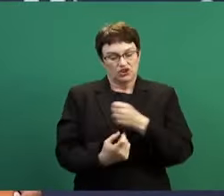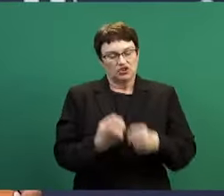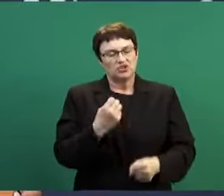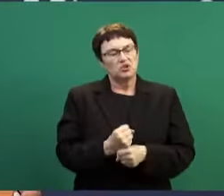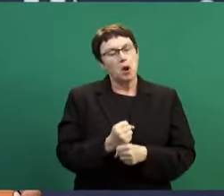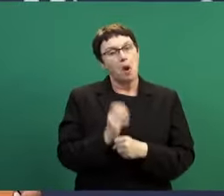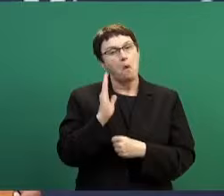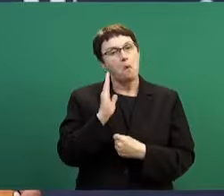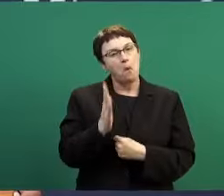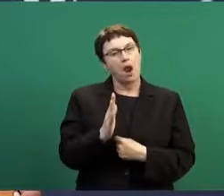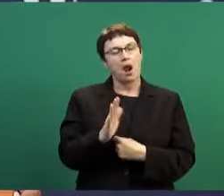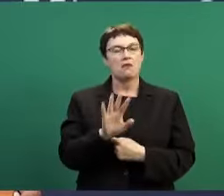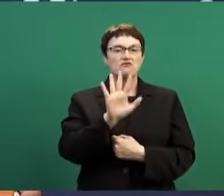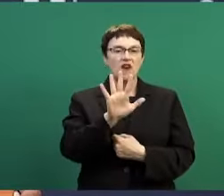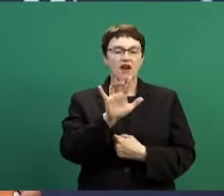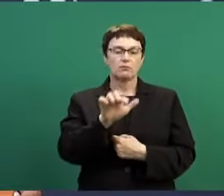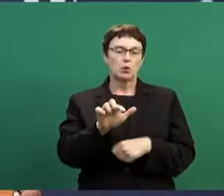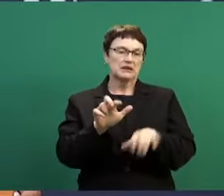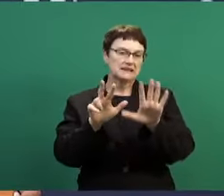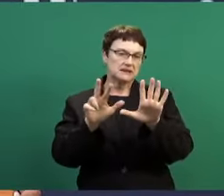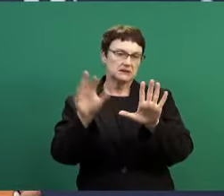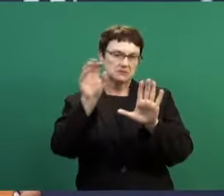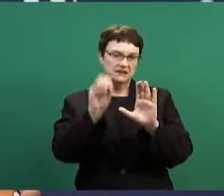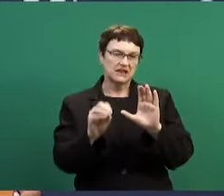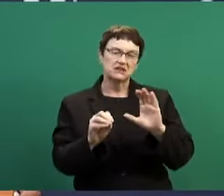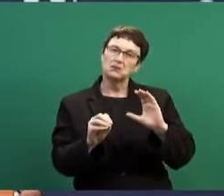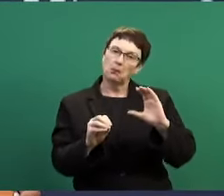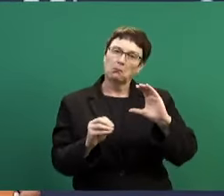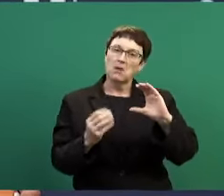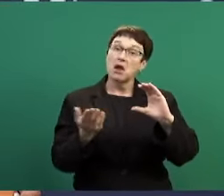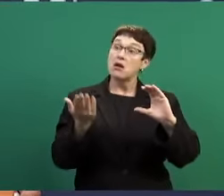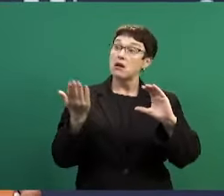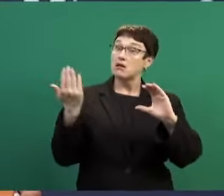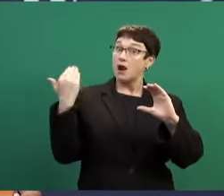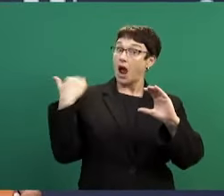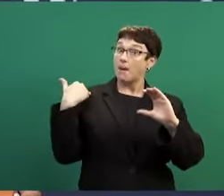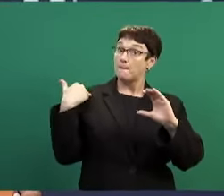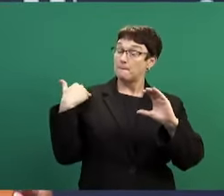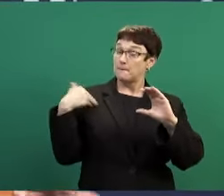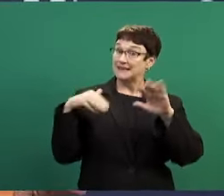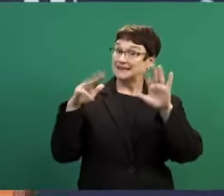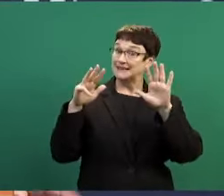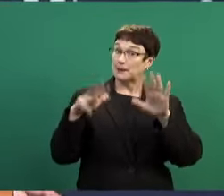were thinking at the time of the previous meeting, even if it is by just